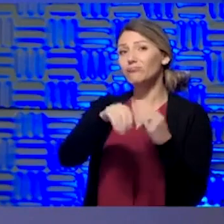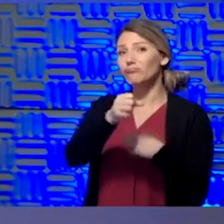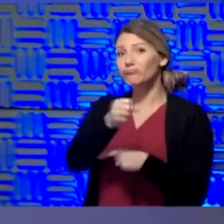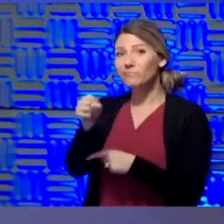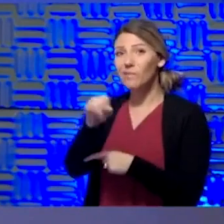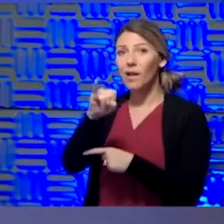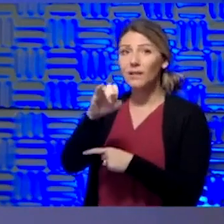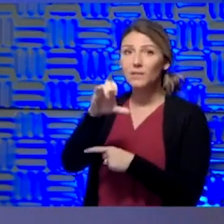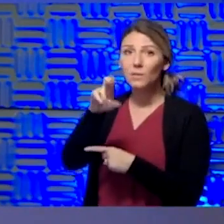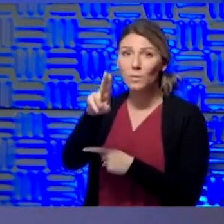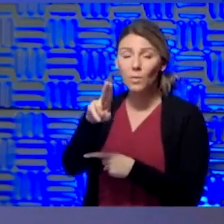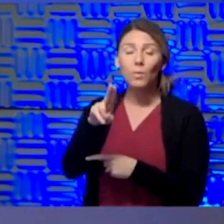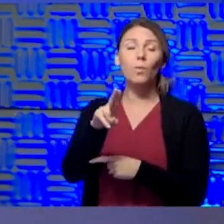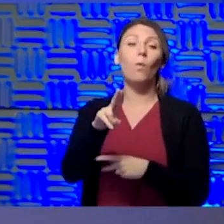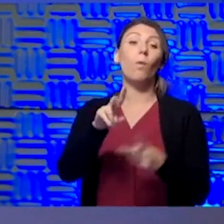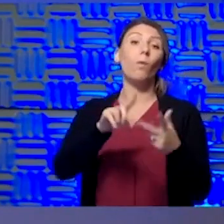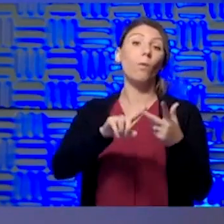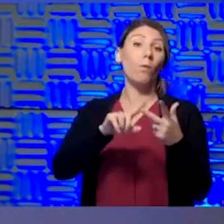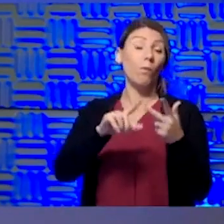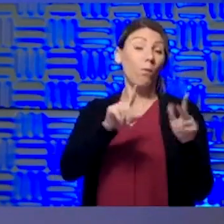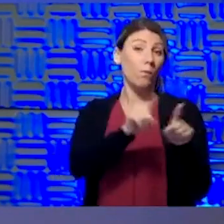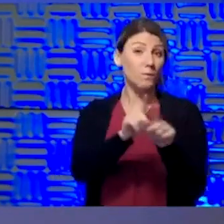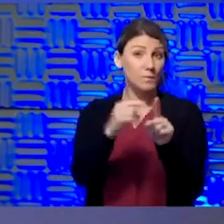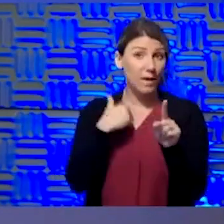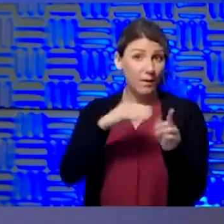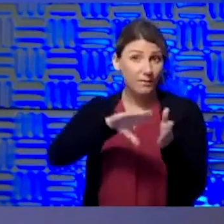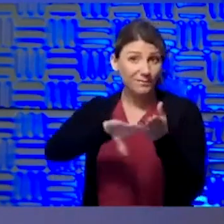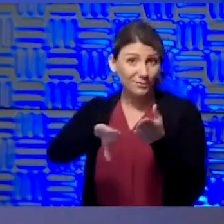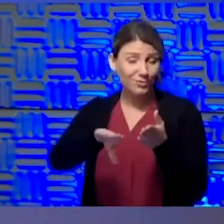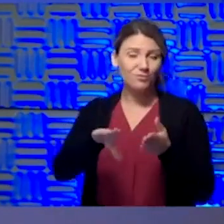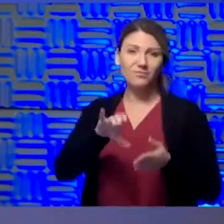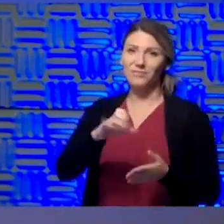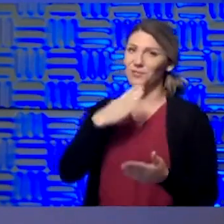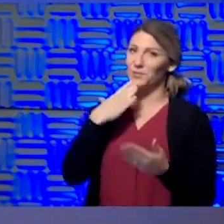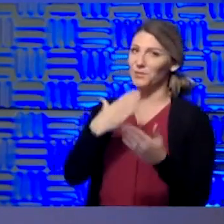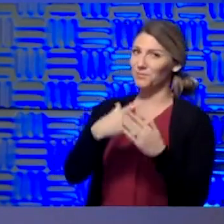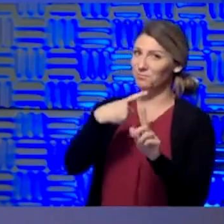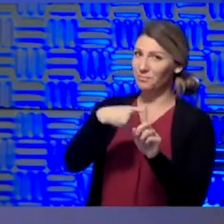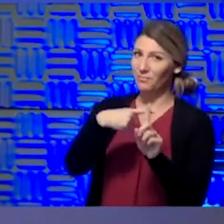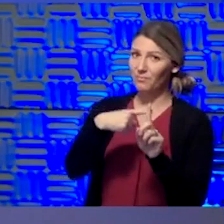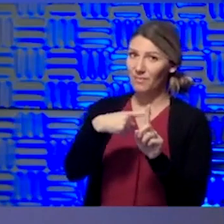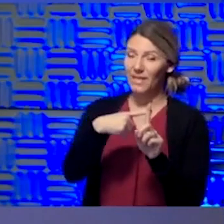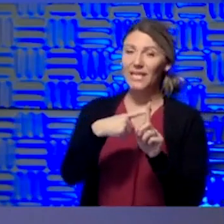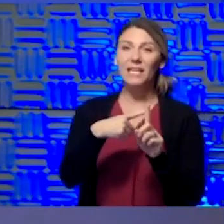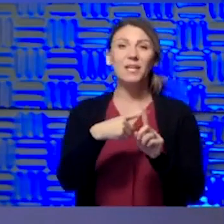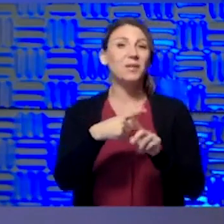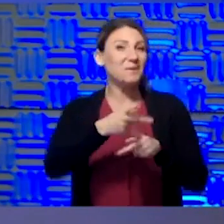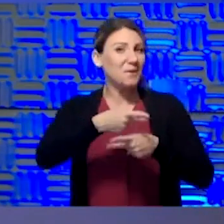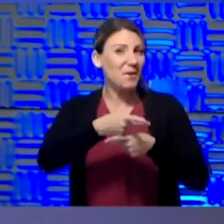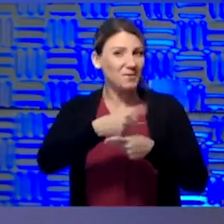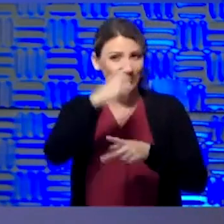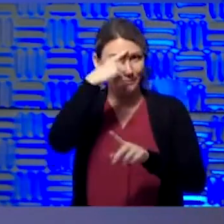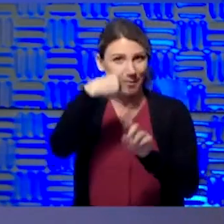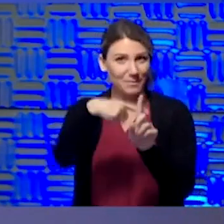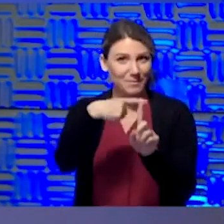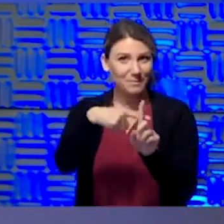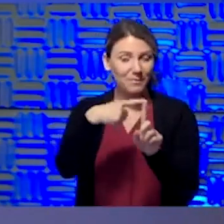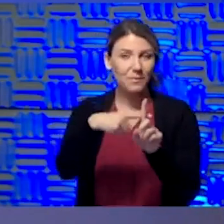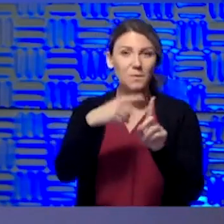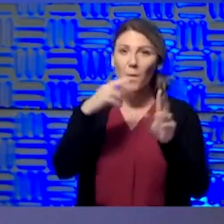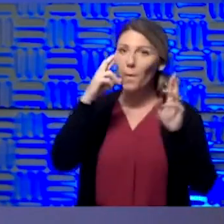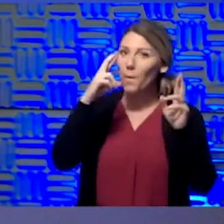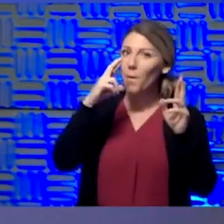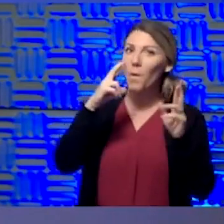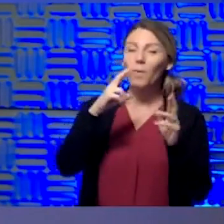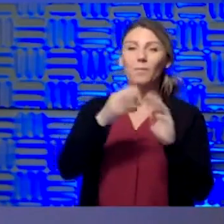some discharges as well, so that's a good thing. So, you know, again, with a little bit of cautious optimism, maybe these numbers will stay low, but we need to